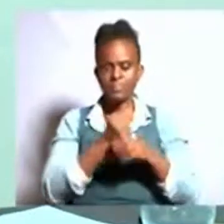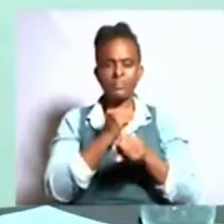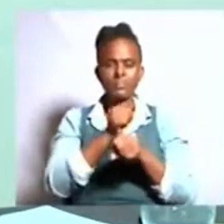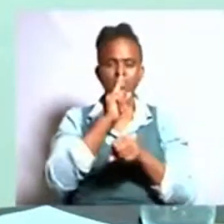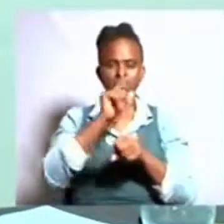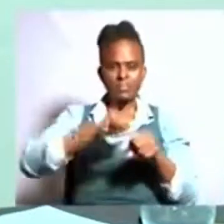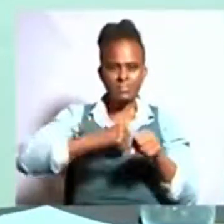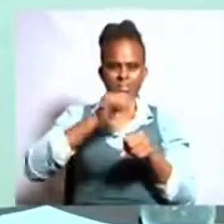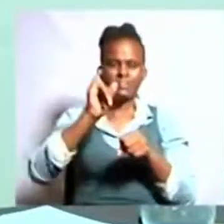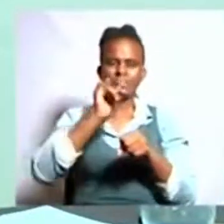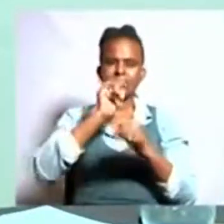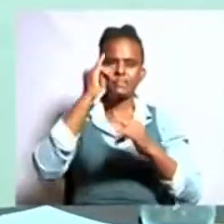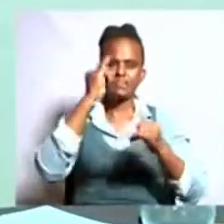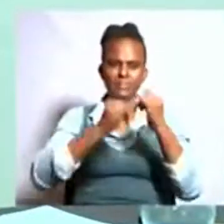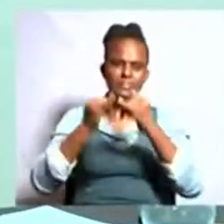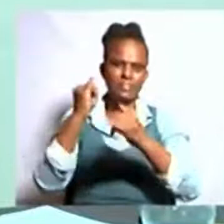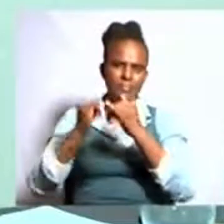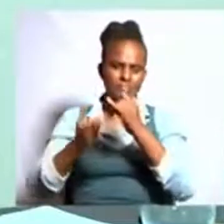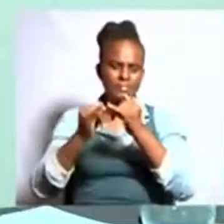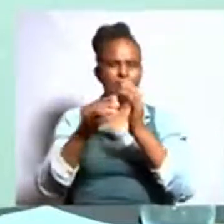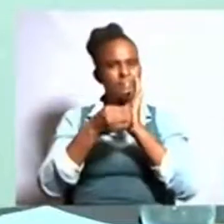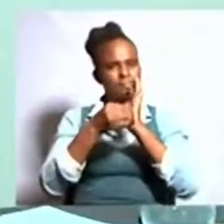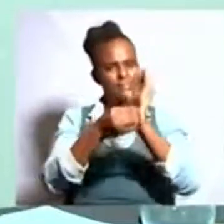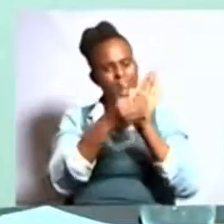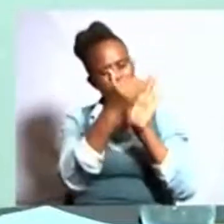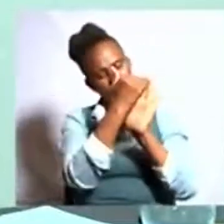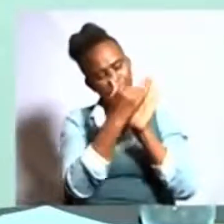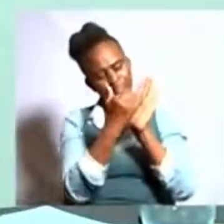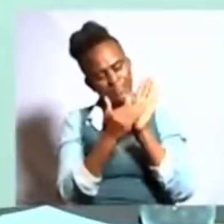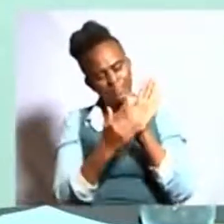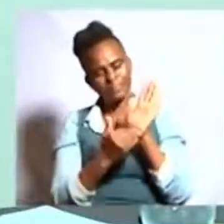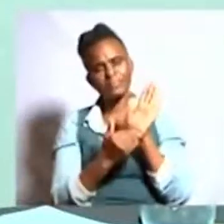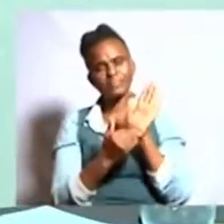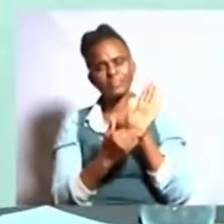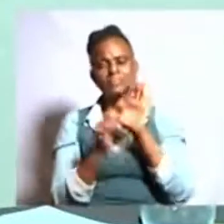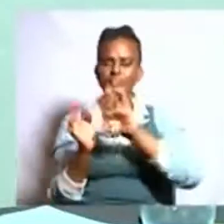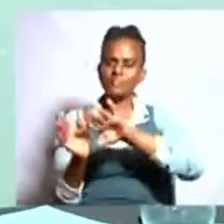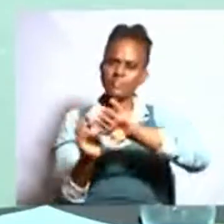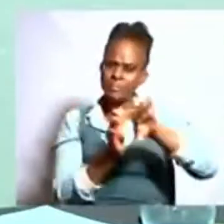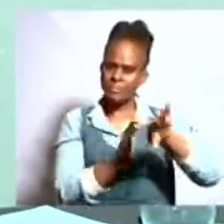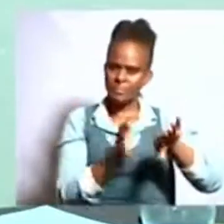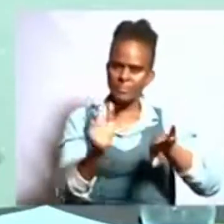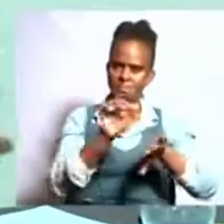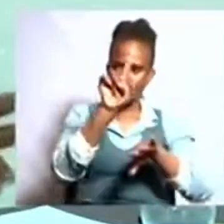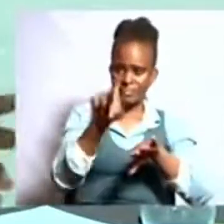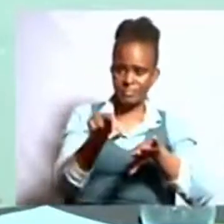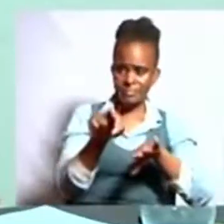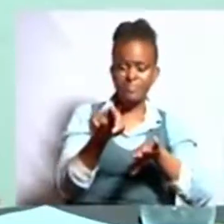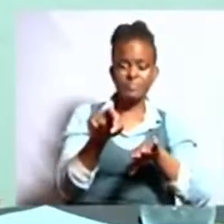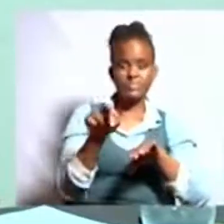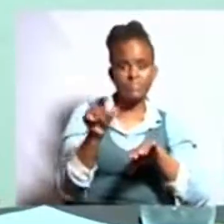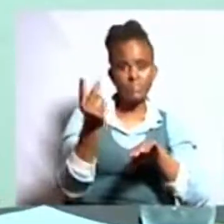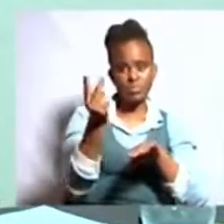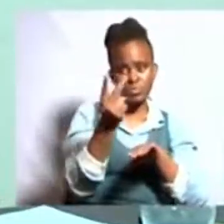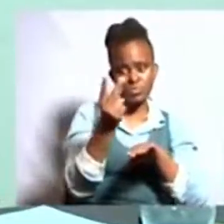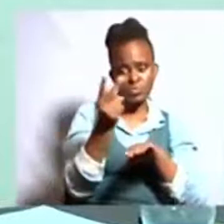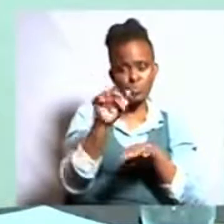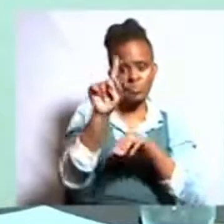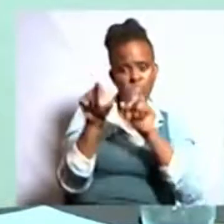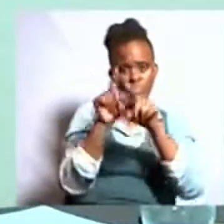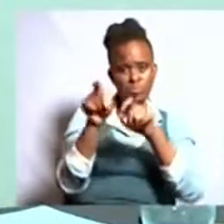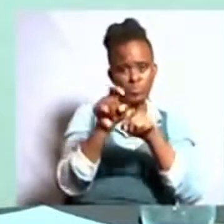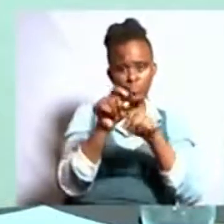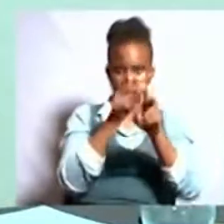that we comply to the guidelines. Coming to the question that, or other two questions that Honorable